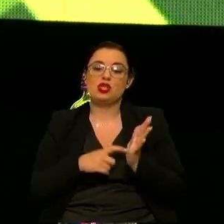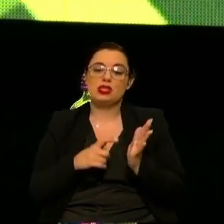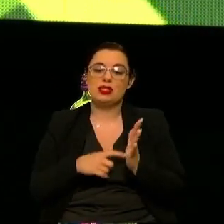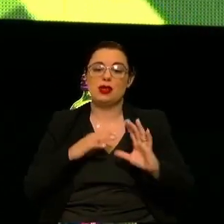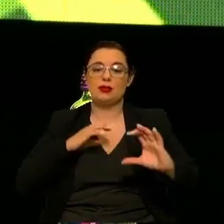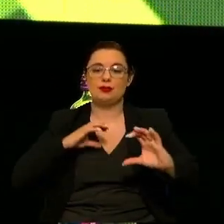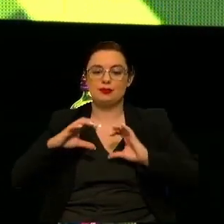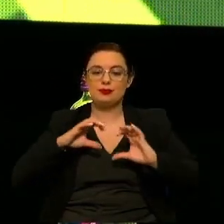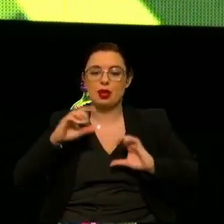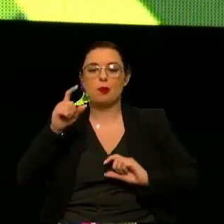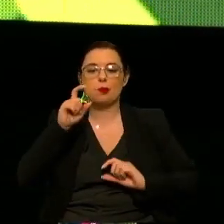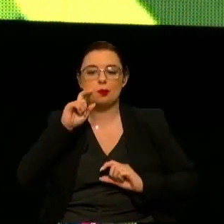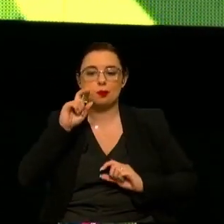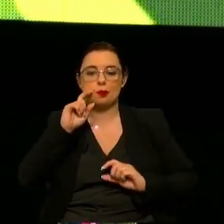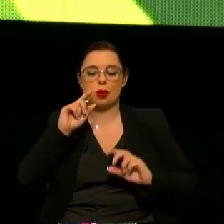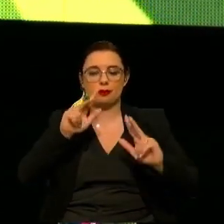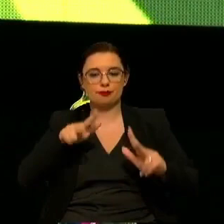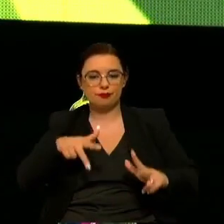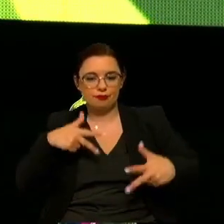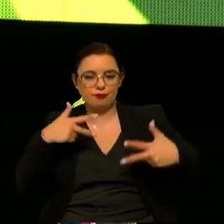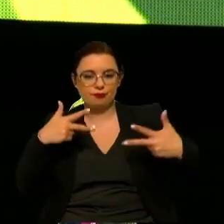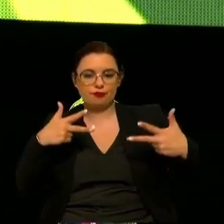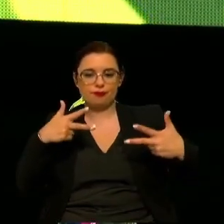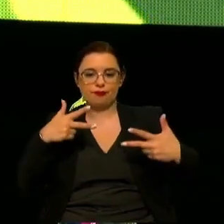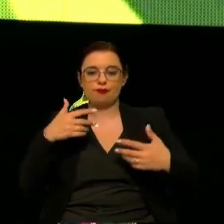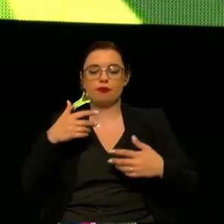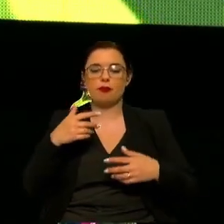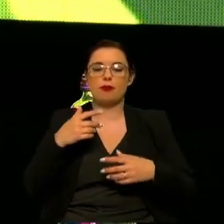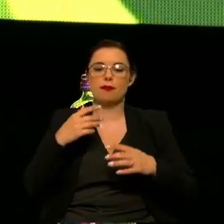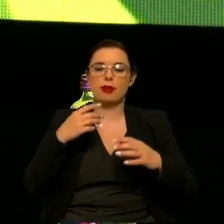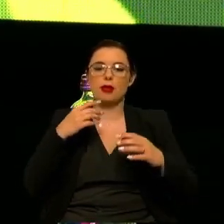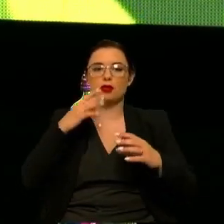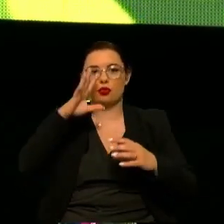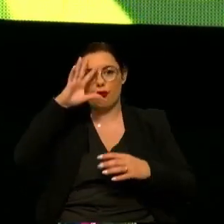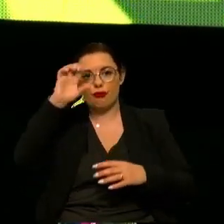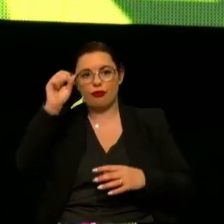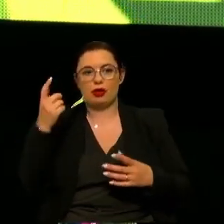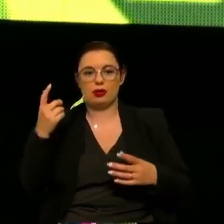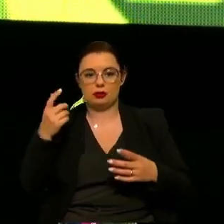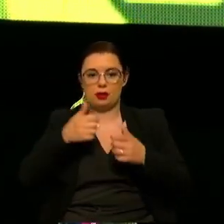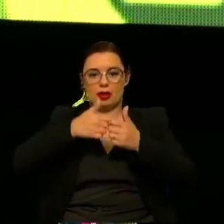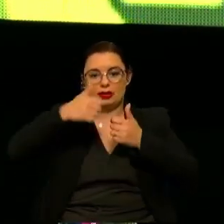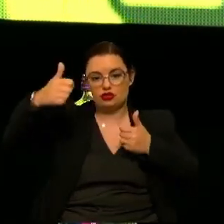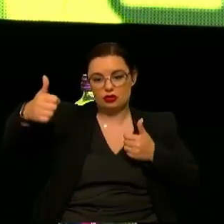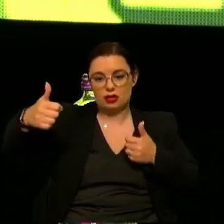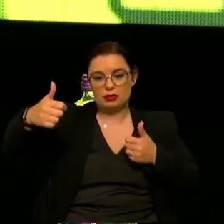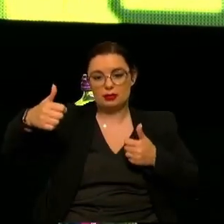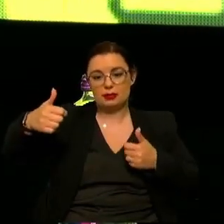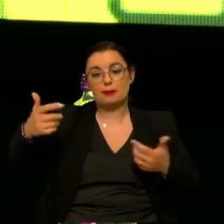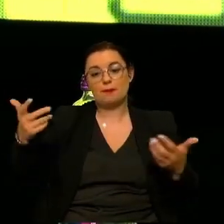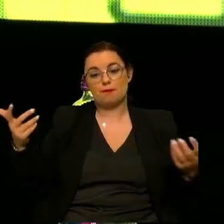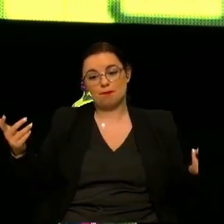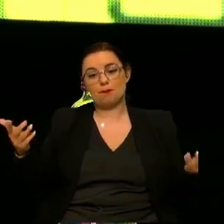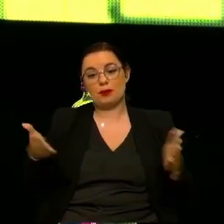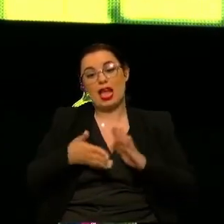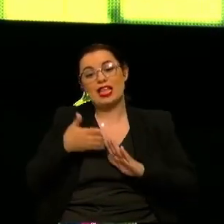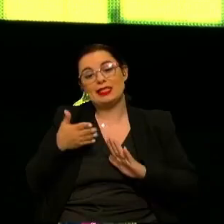need for secure communications like video conferences between states at a distance,